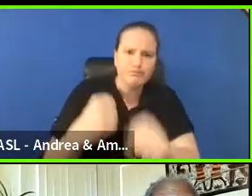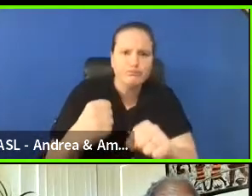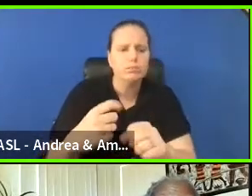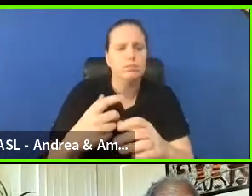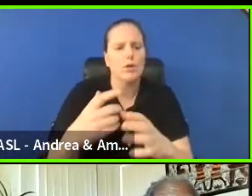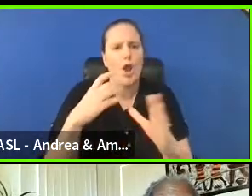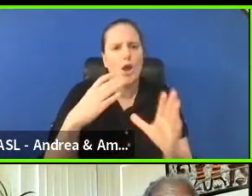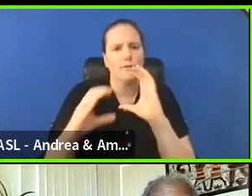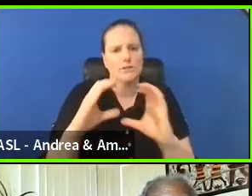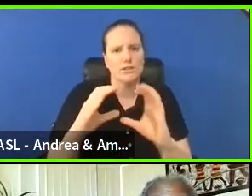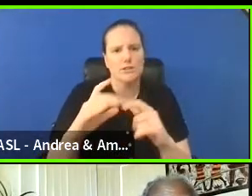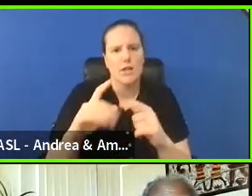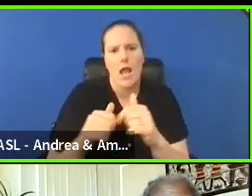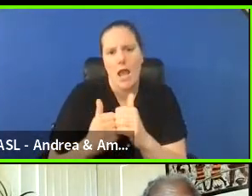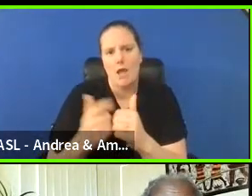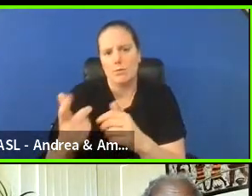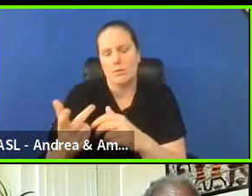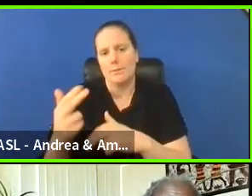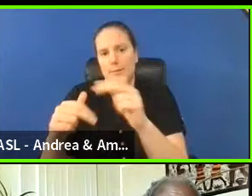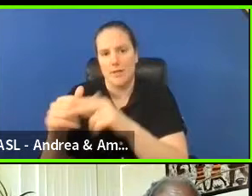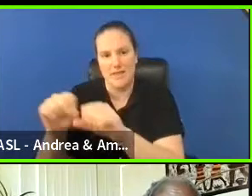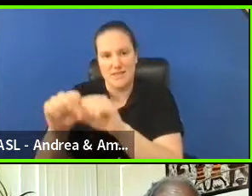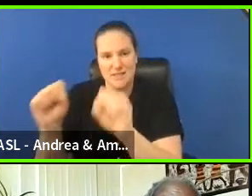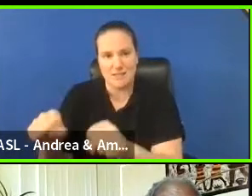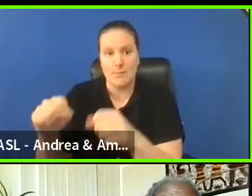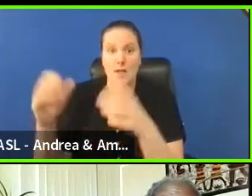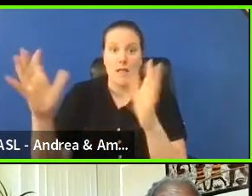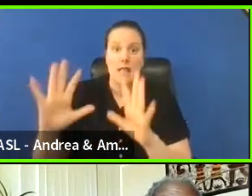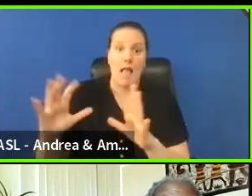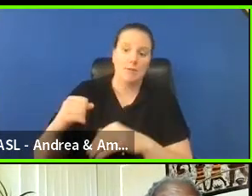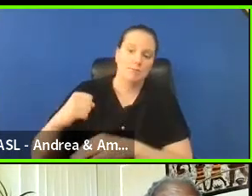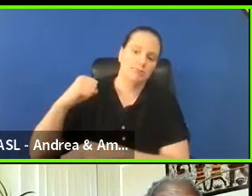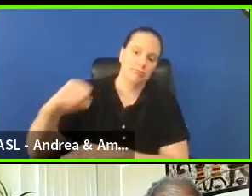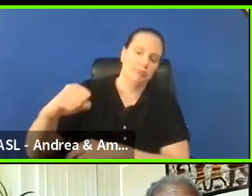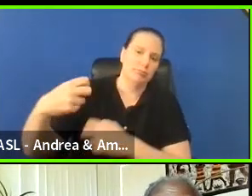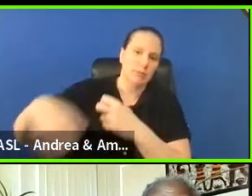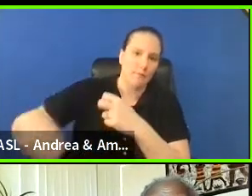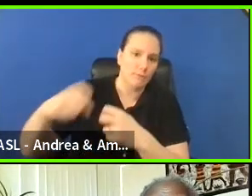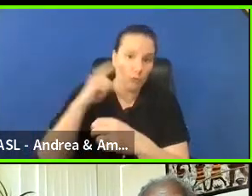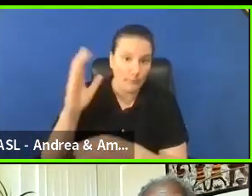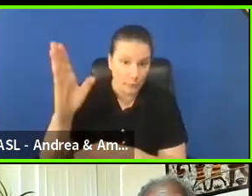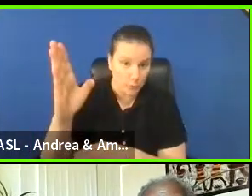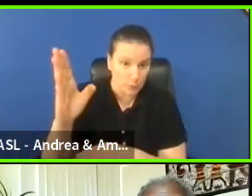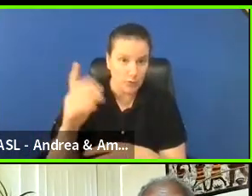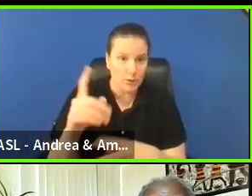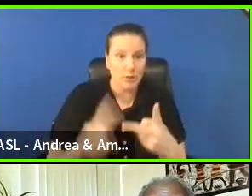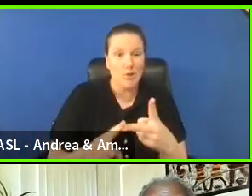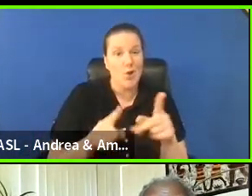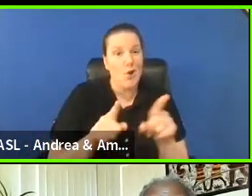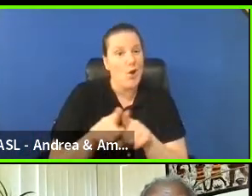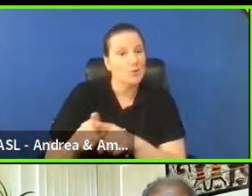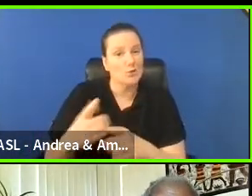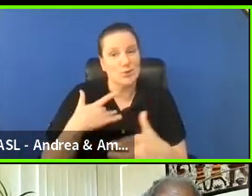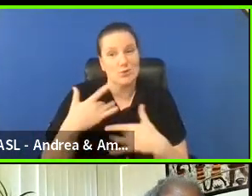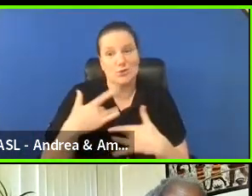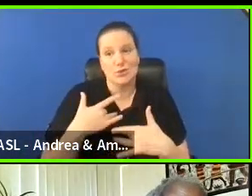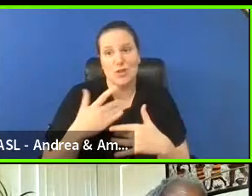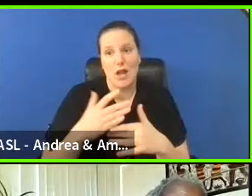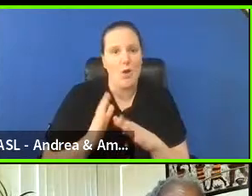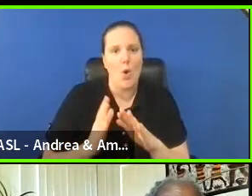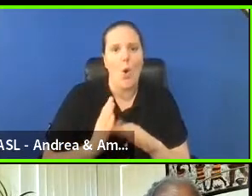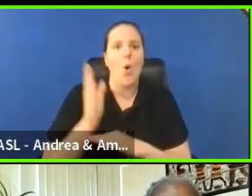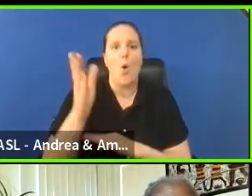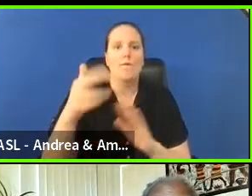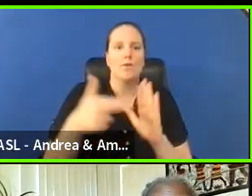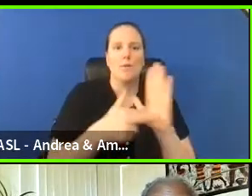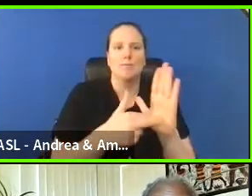us as we build a system that is climate resilient for the future. I also was very concerned about how overrepresented